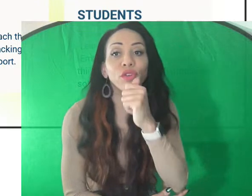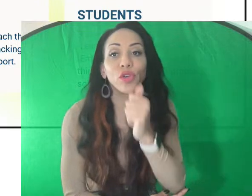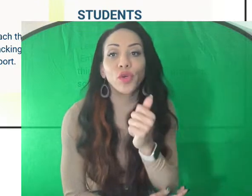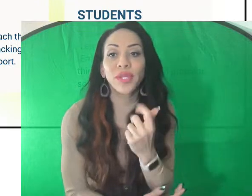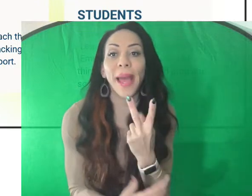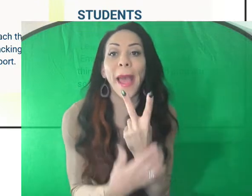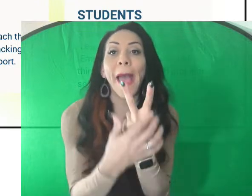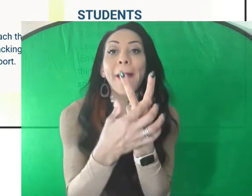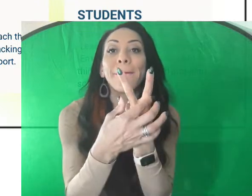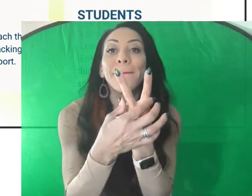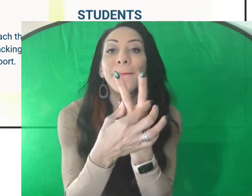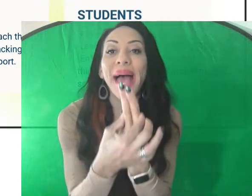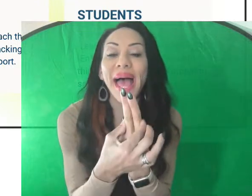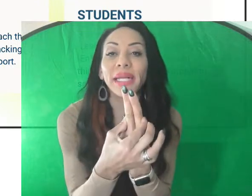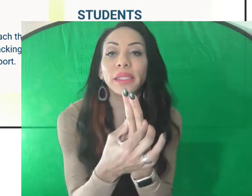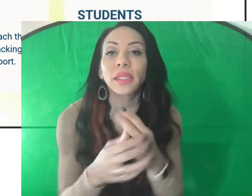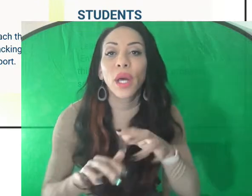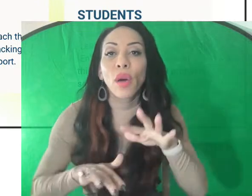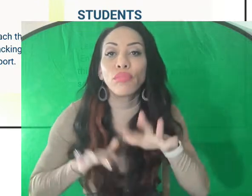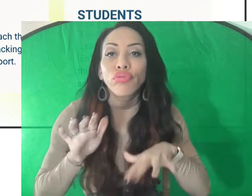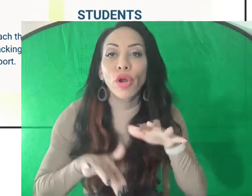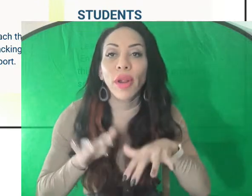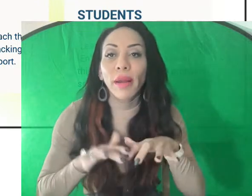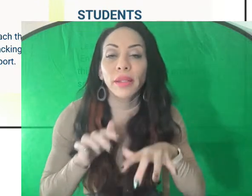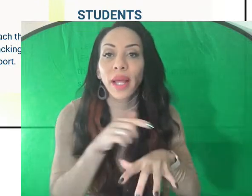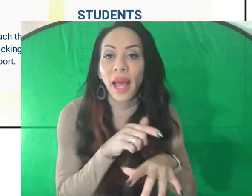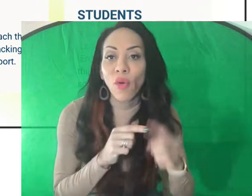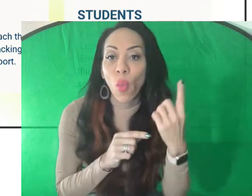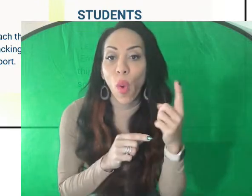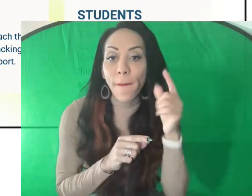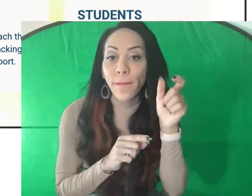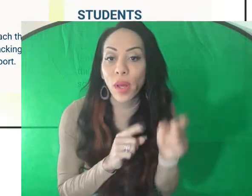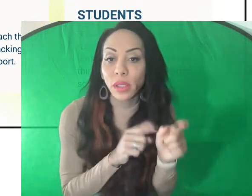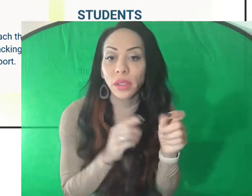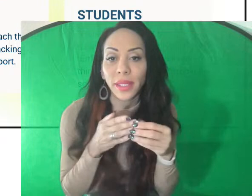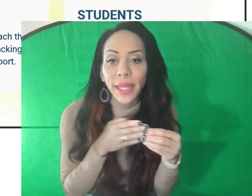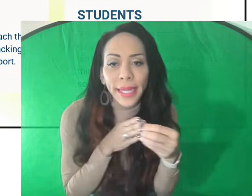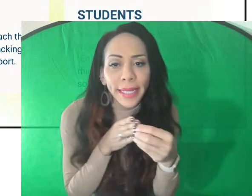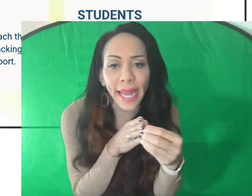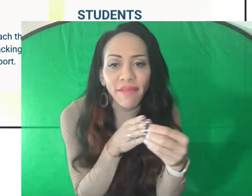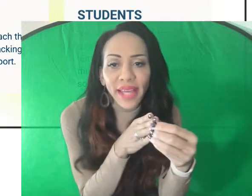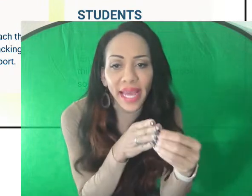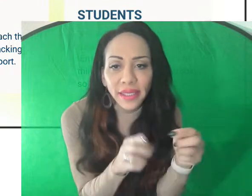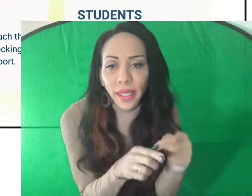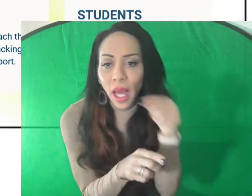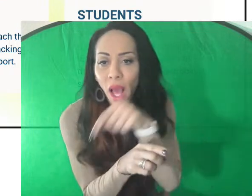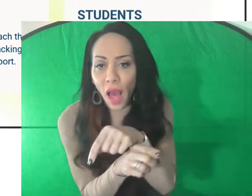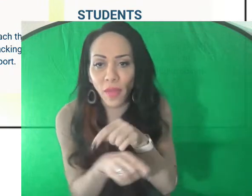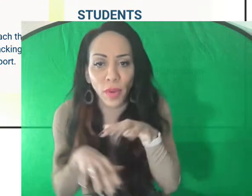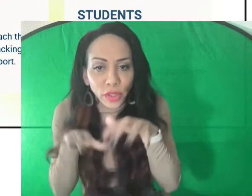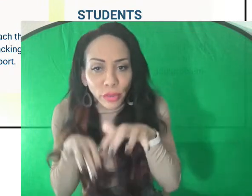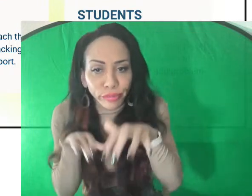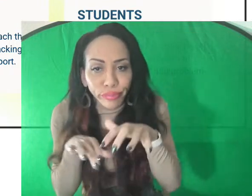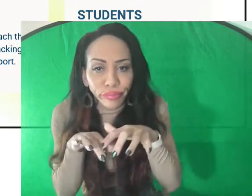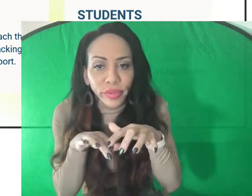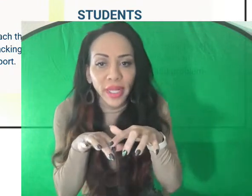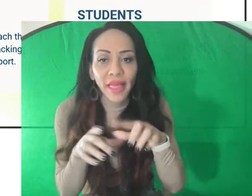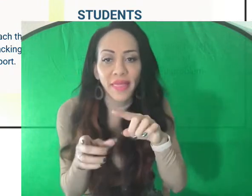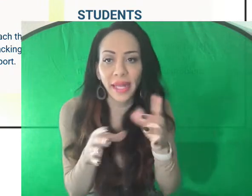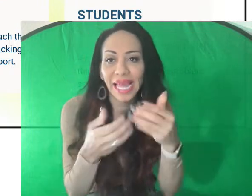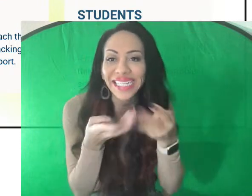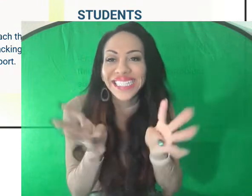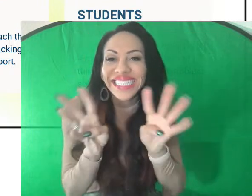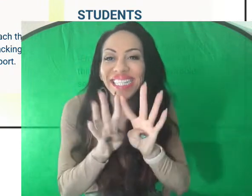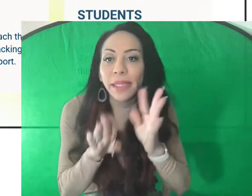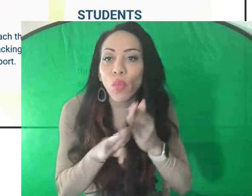computers together, having a driver and a navigator, and then switching those roles. So doing that as teamwork can be a really great way to make it a bit more accessible and less